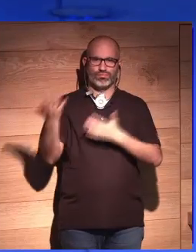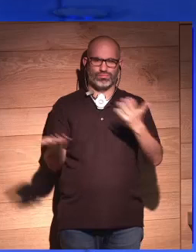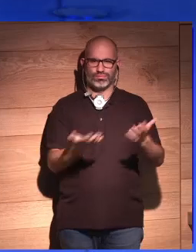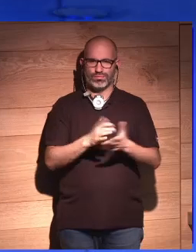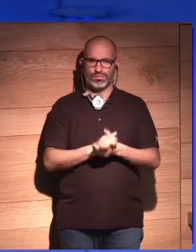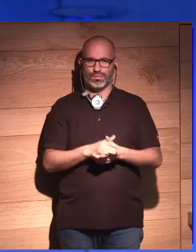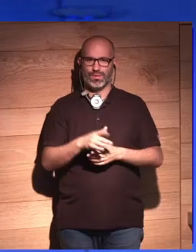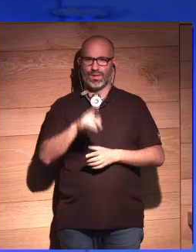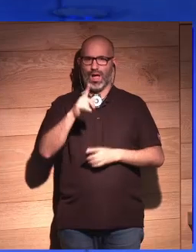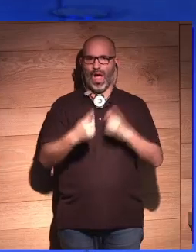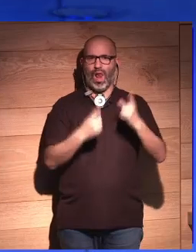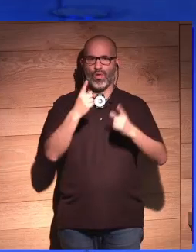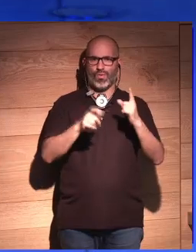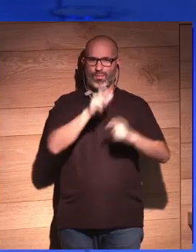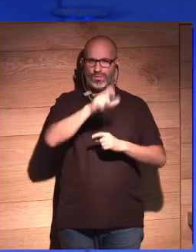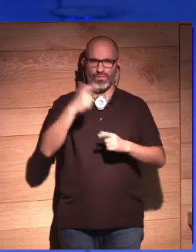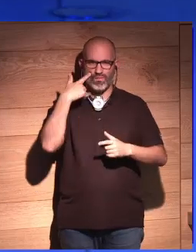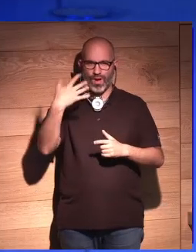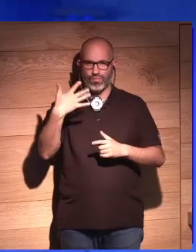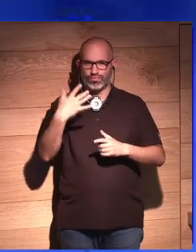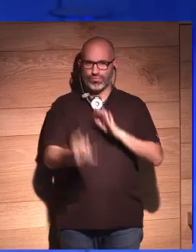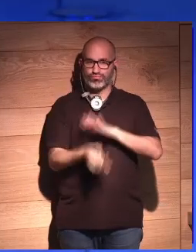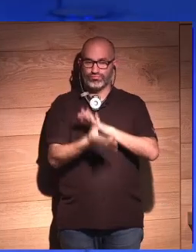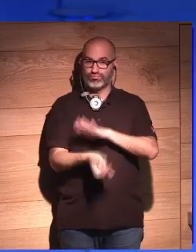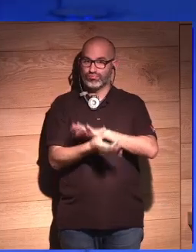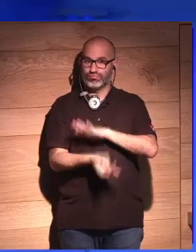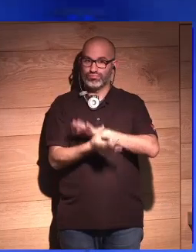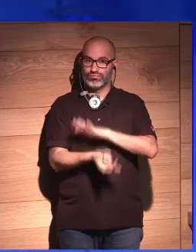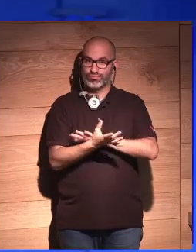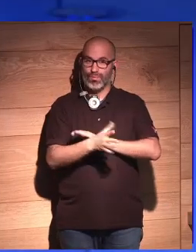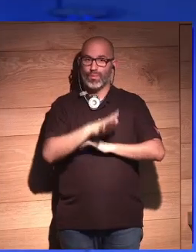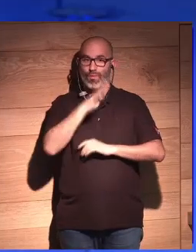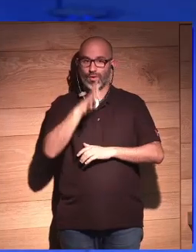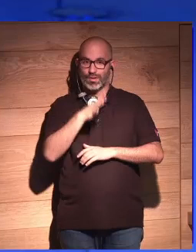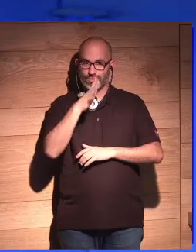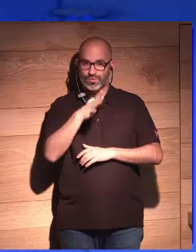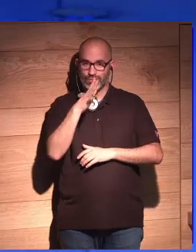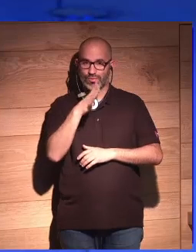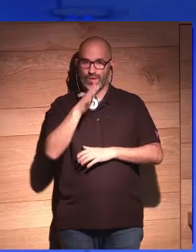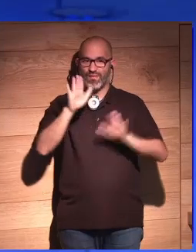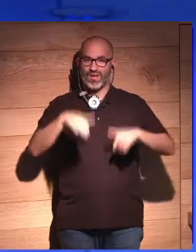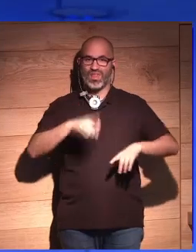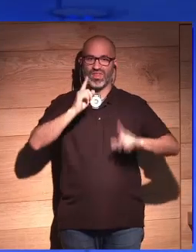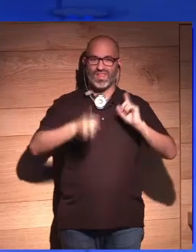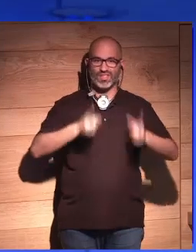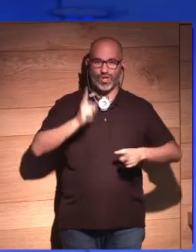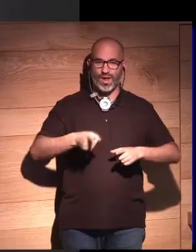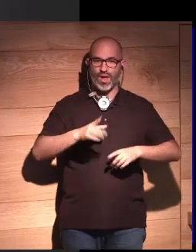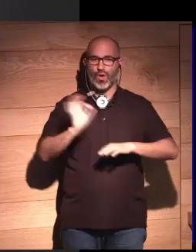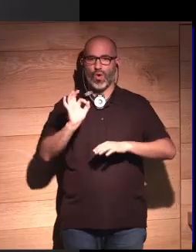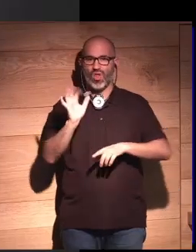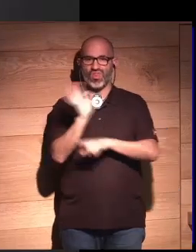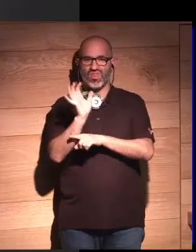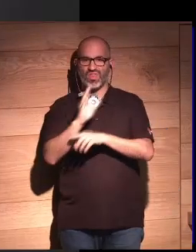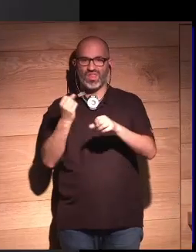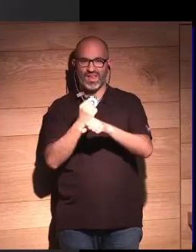Matthew Barney. So these are films that were coming to our festival doing very well, coming straight from the art world. At the same time, and I'm talking about